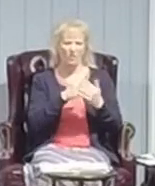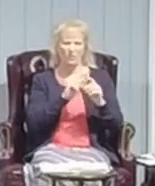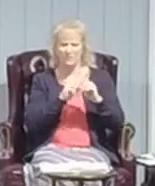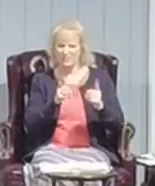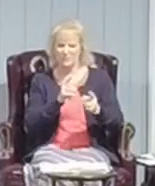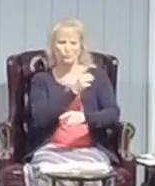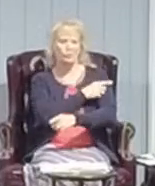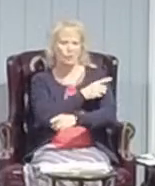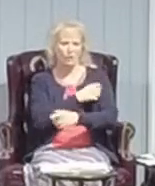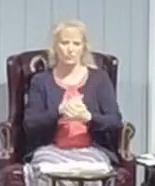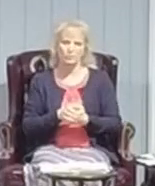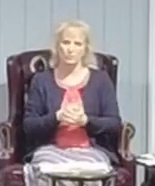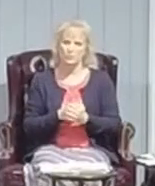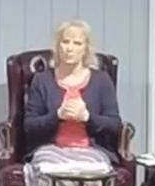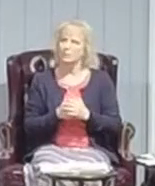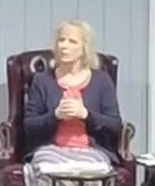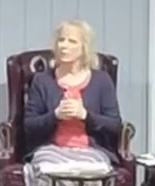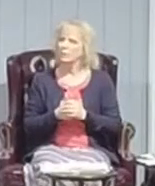things,